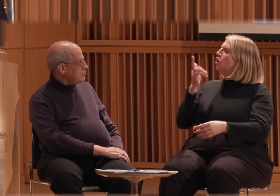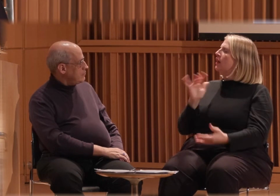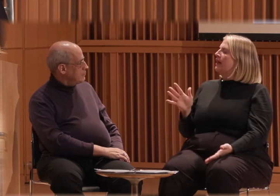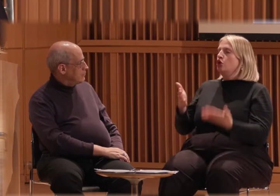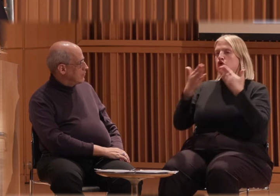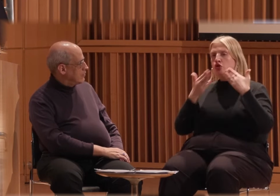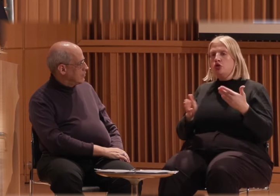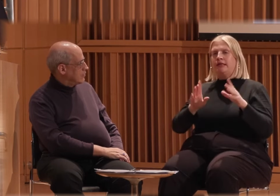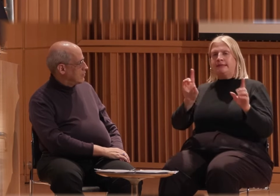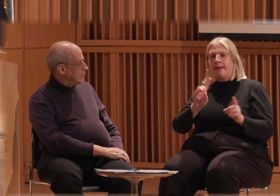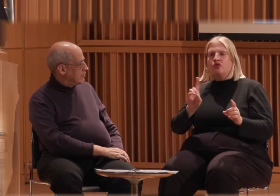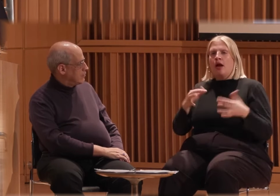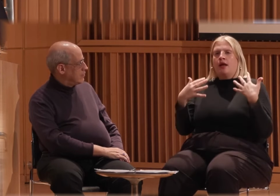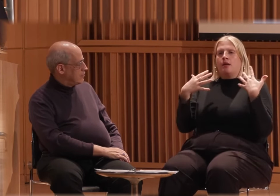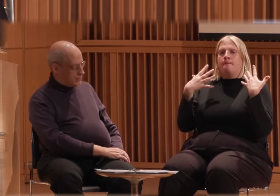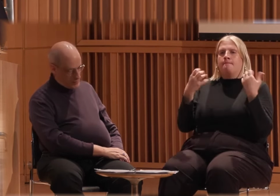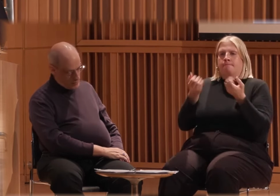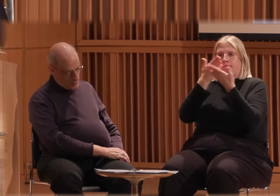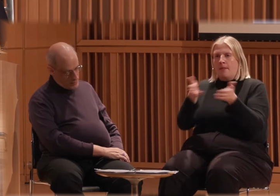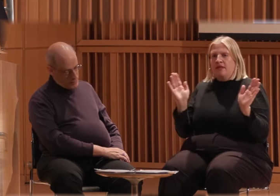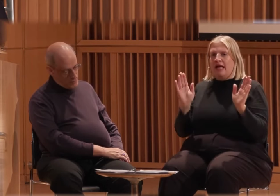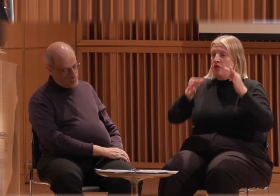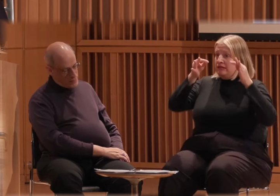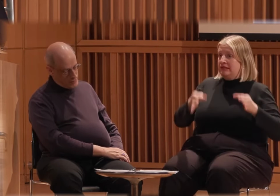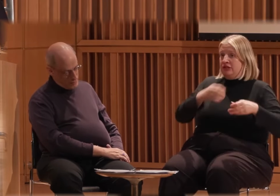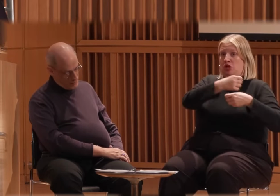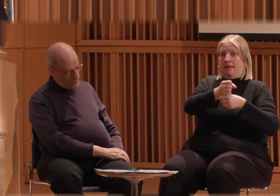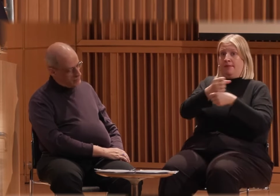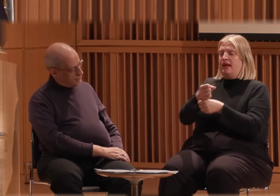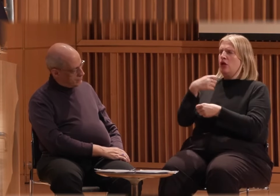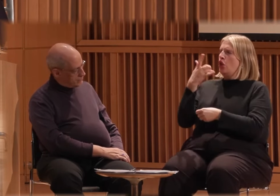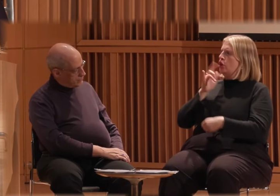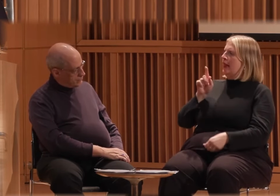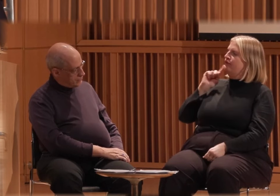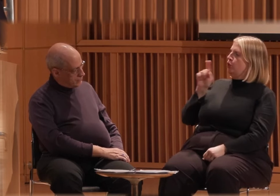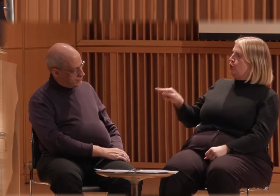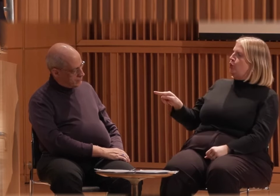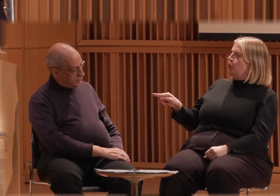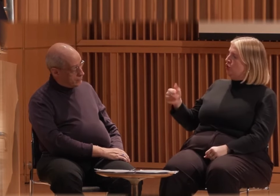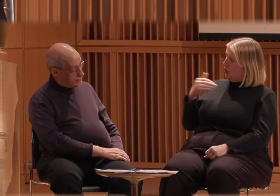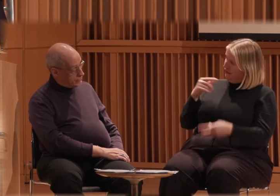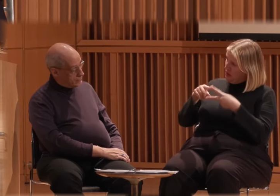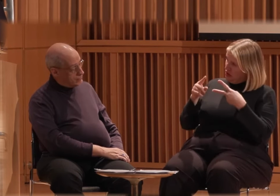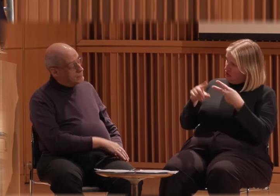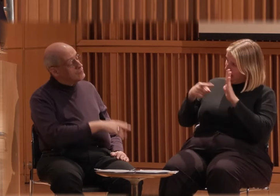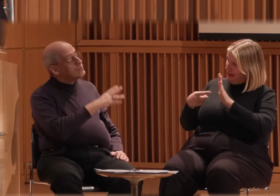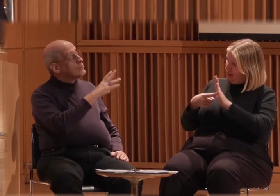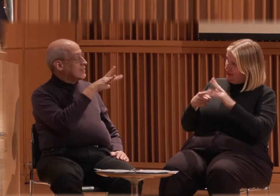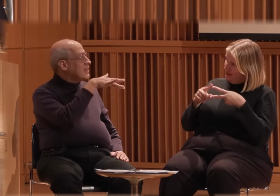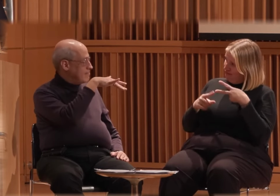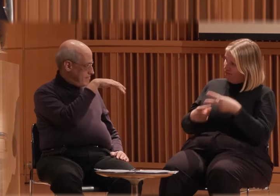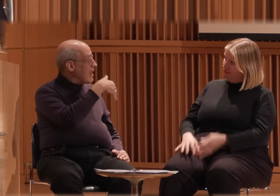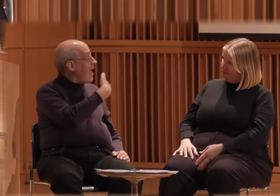democratic public health decision making look like to you? Do you have one or two examples? I do,